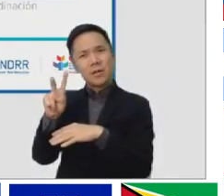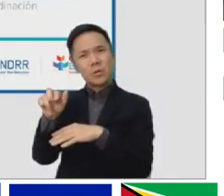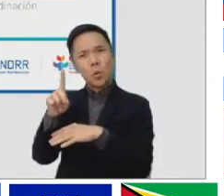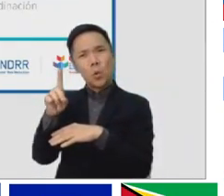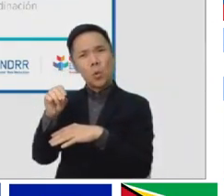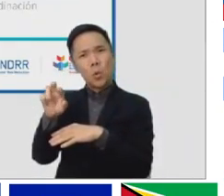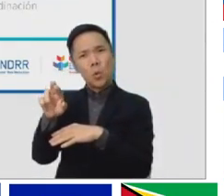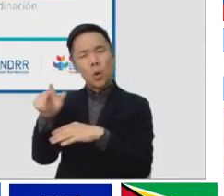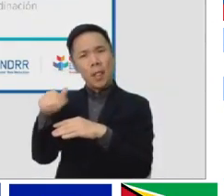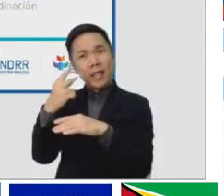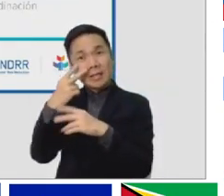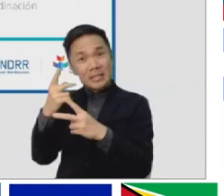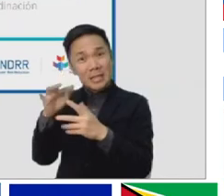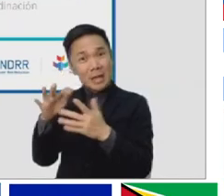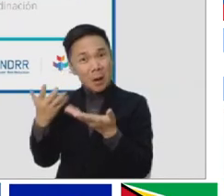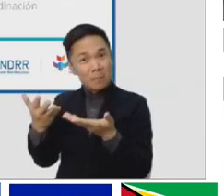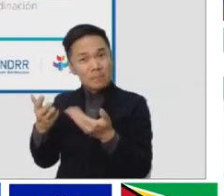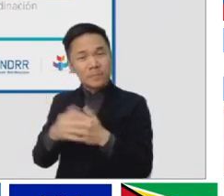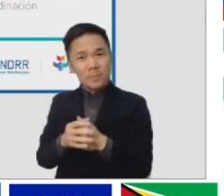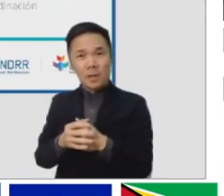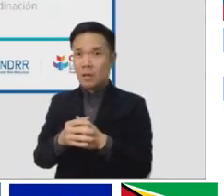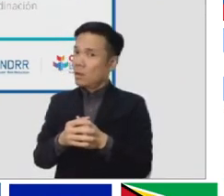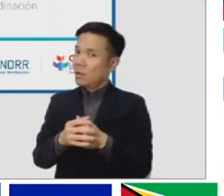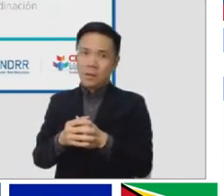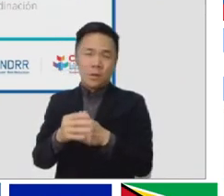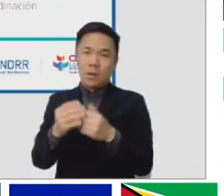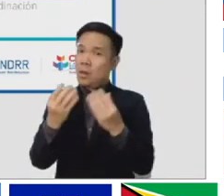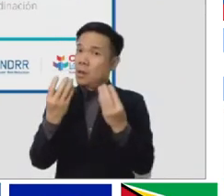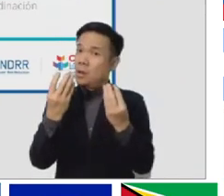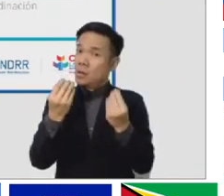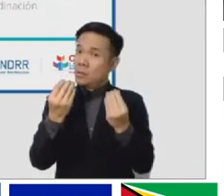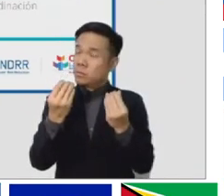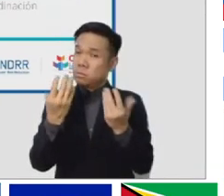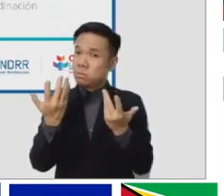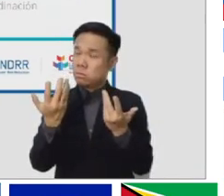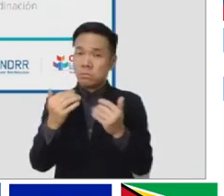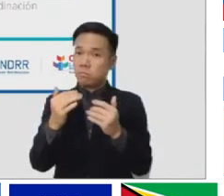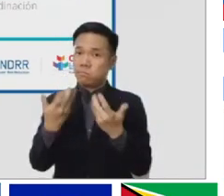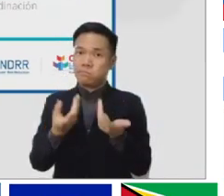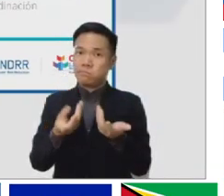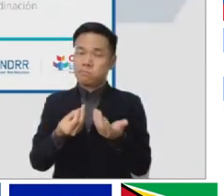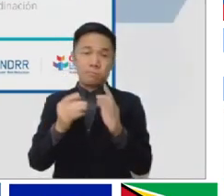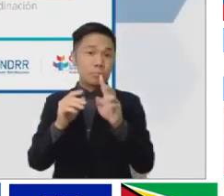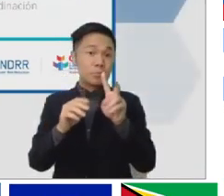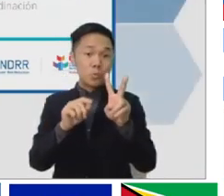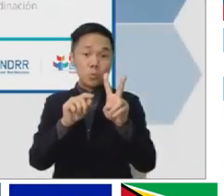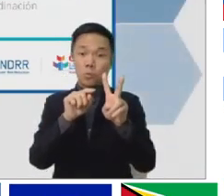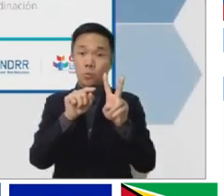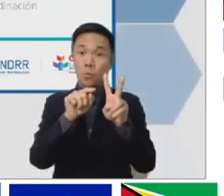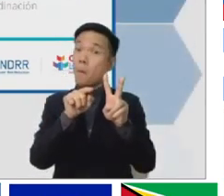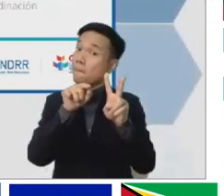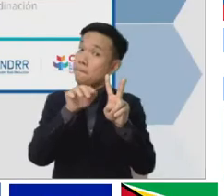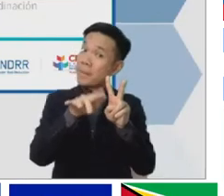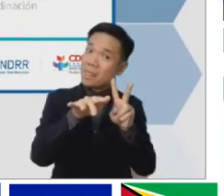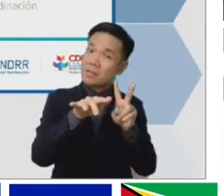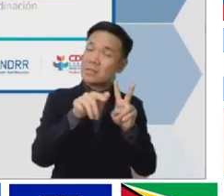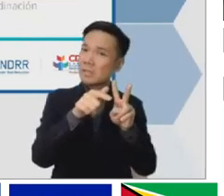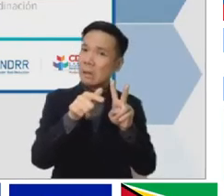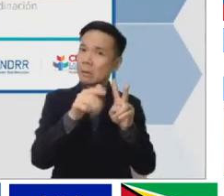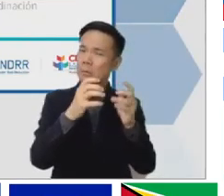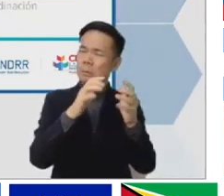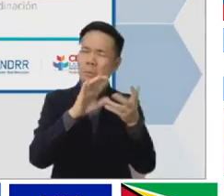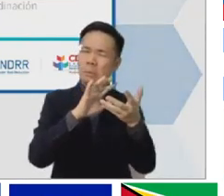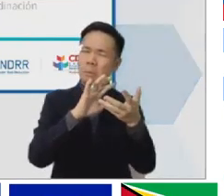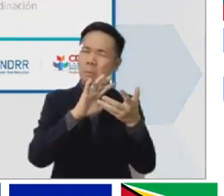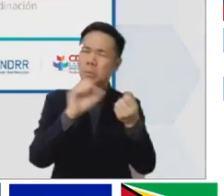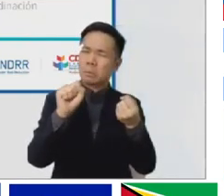entailed losses in an amount of 2 million, concentrated mainly in the private sectors. All countries,